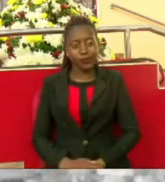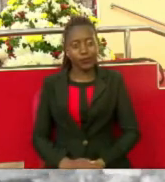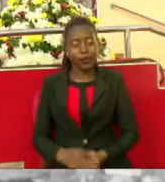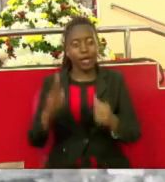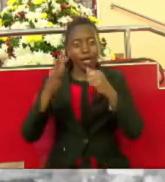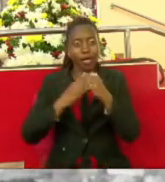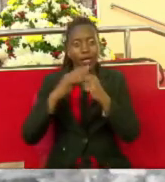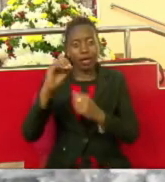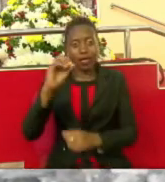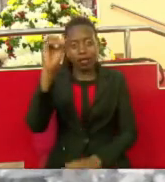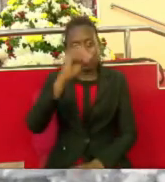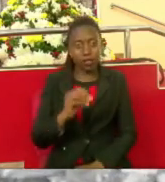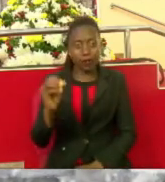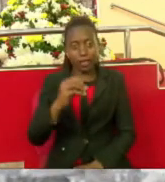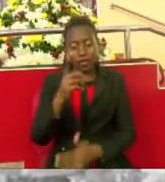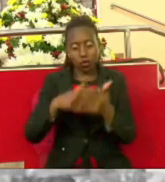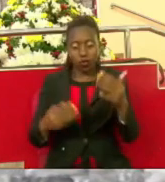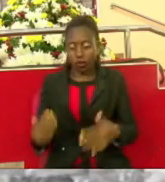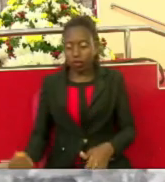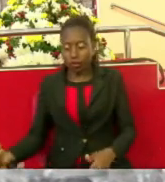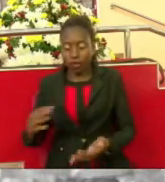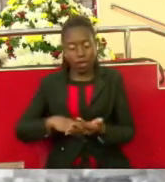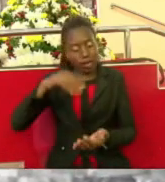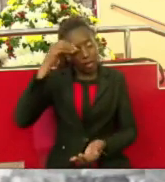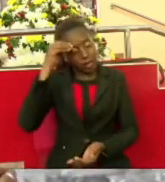ninety percent of what the children learn,